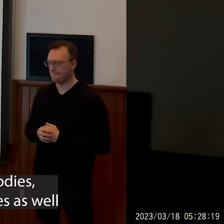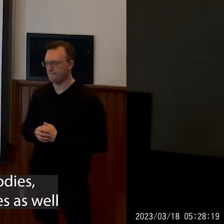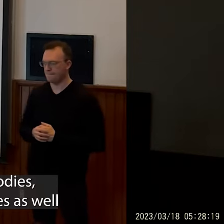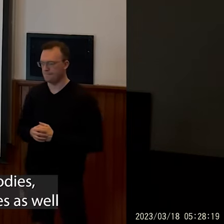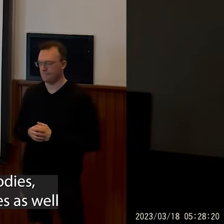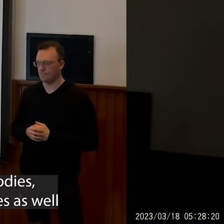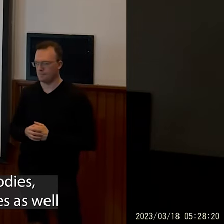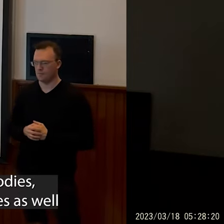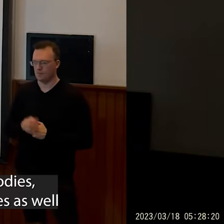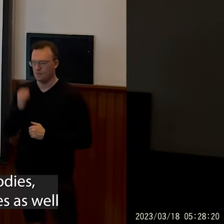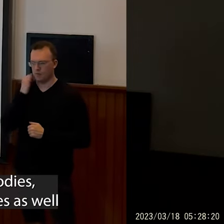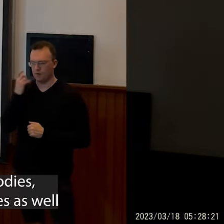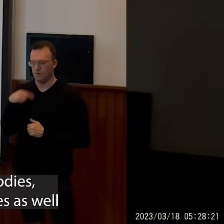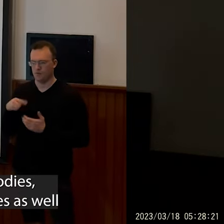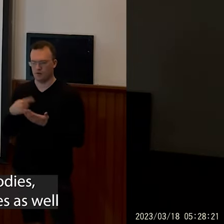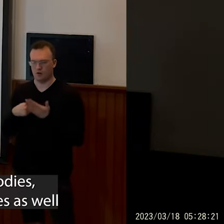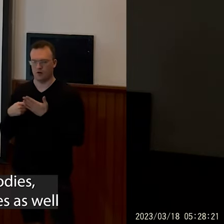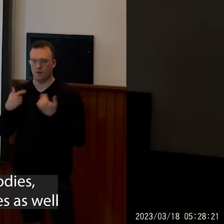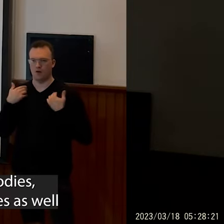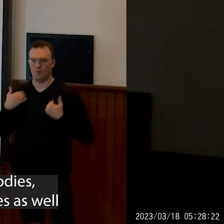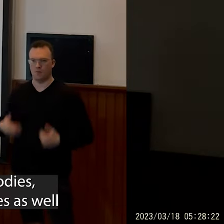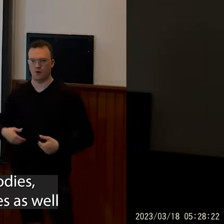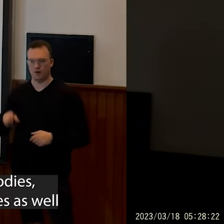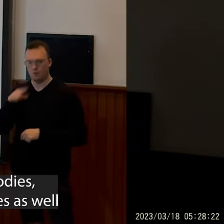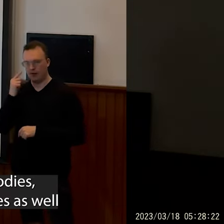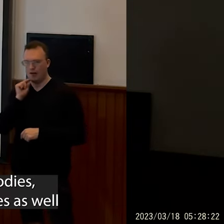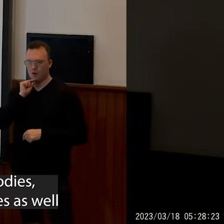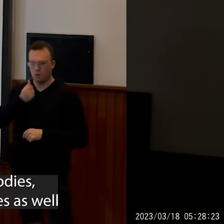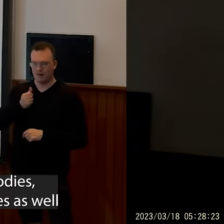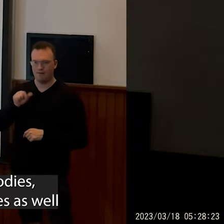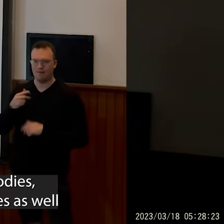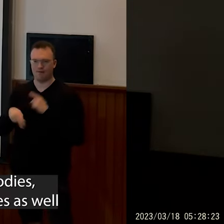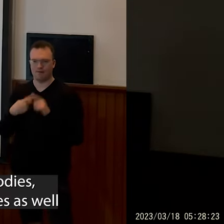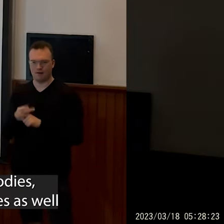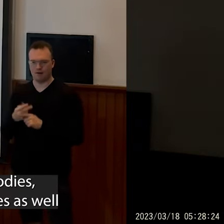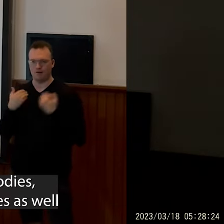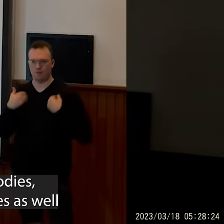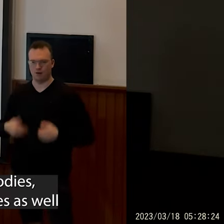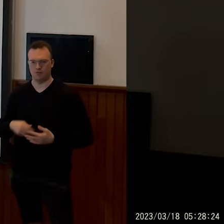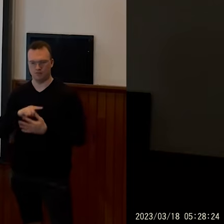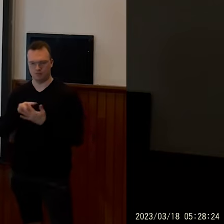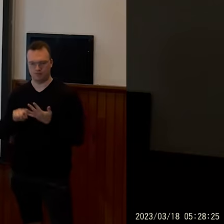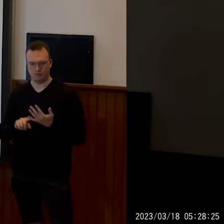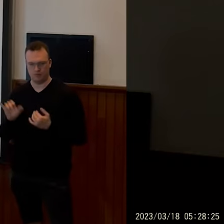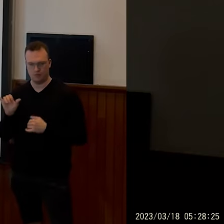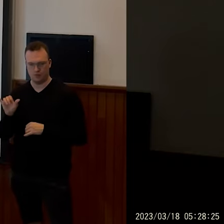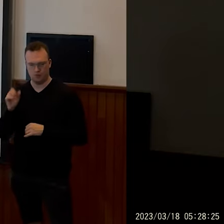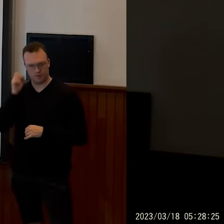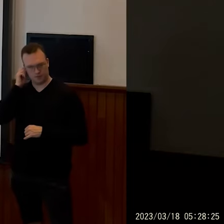When we talk about our black bodies or queer bodies or other kinds of bodies as well.